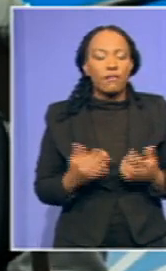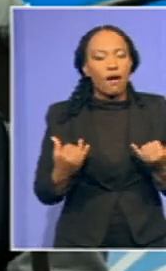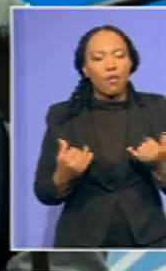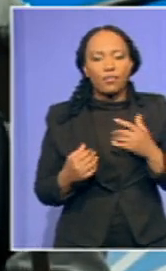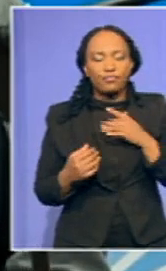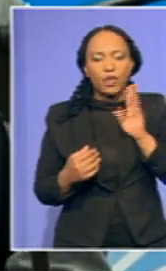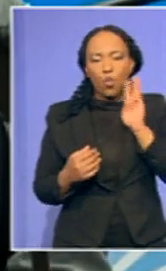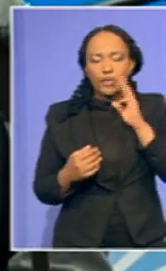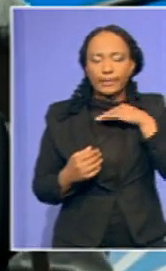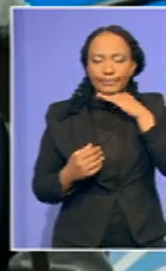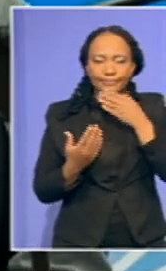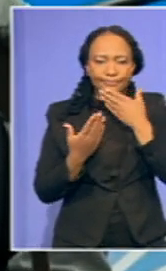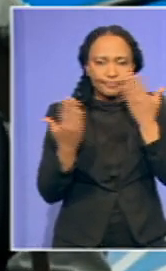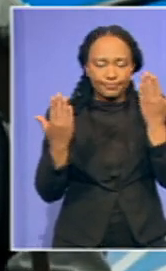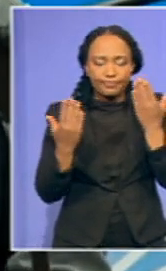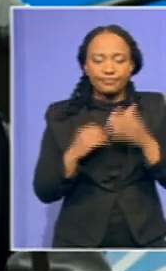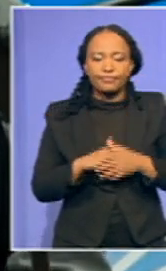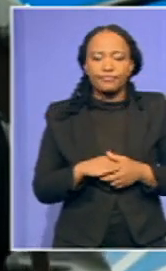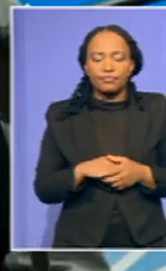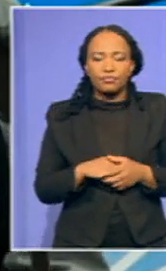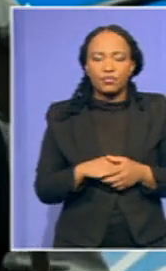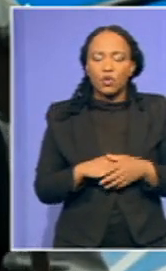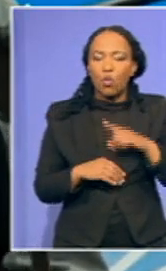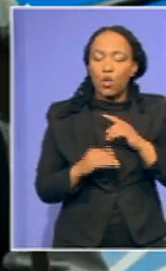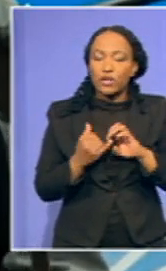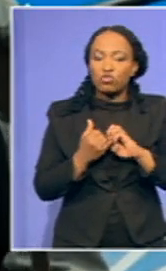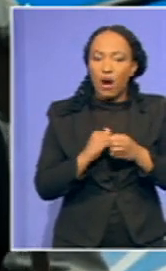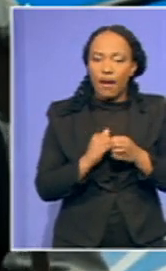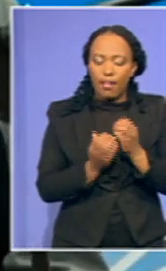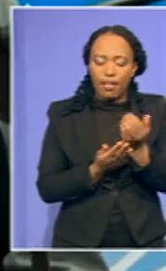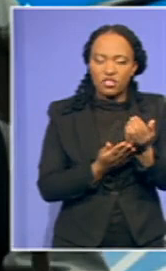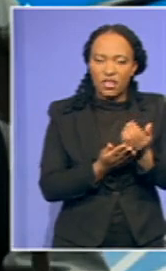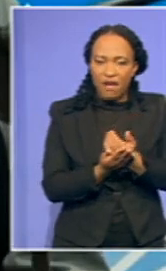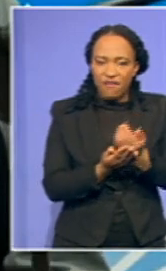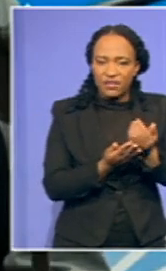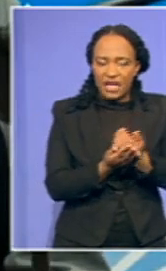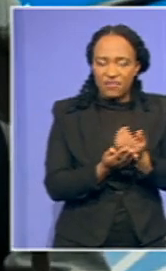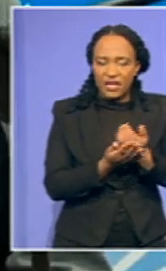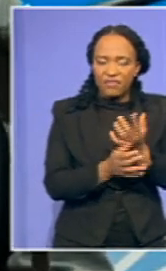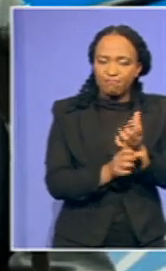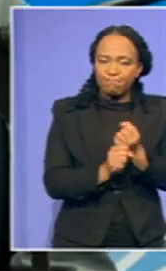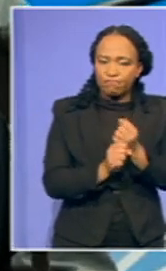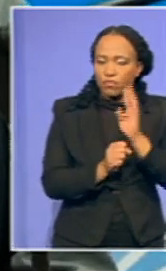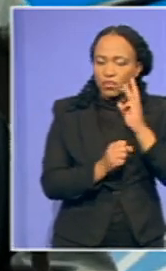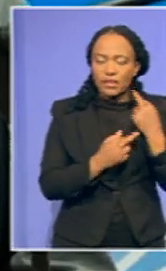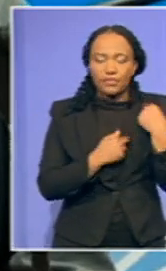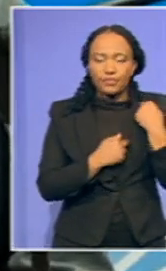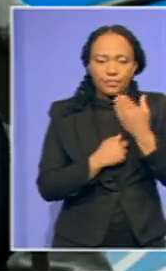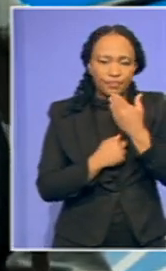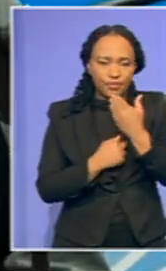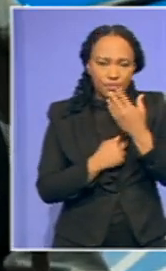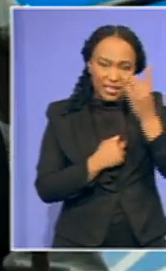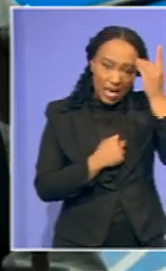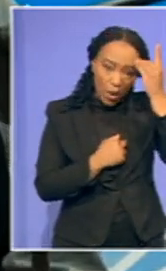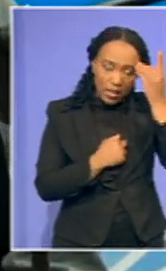water, where are we on that front of trying to conserve the water that we are losing, and whose responsibility is that ultimately? Is it eThekwini or